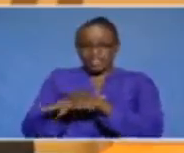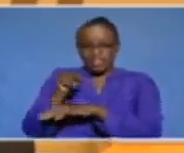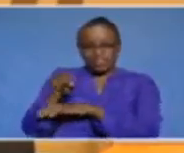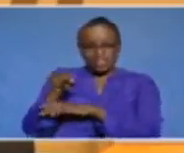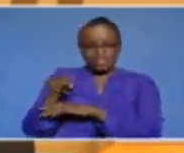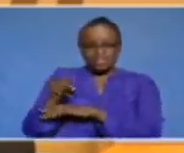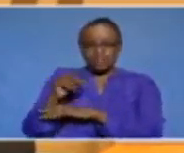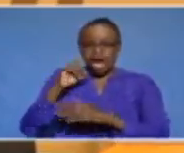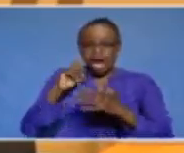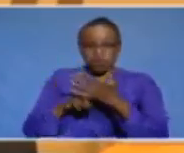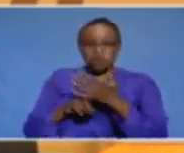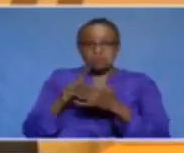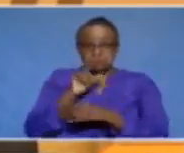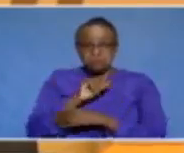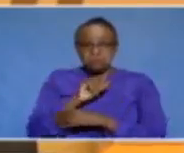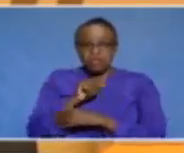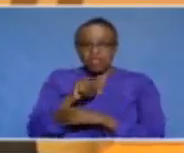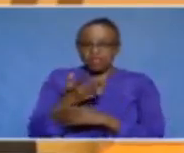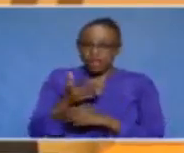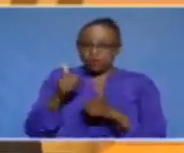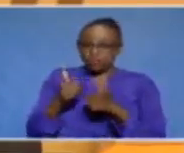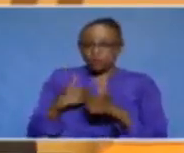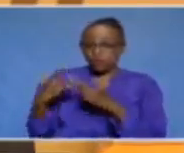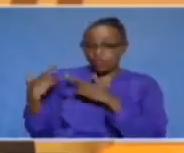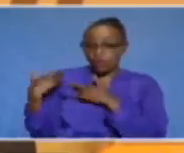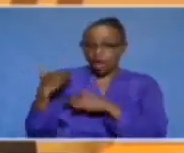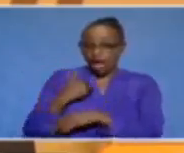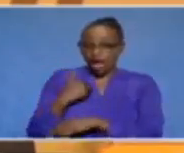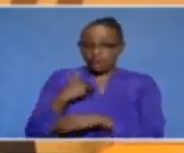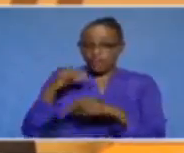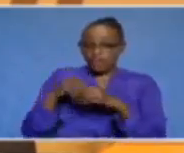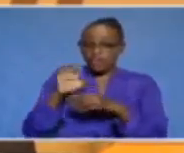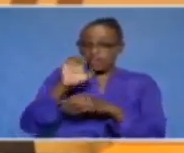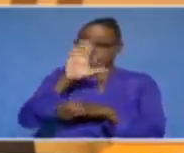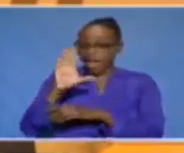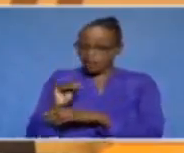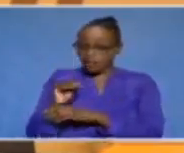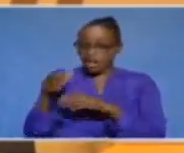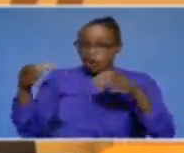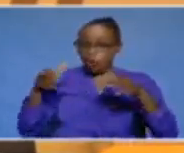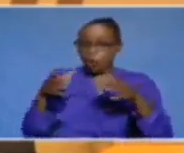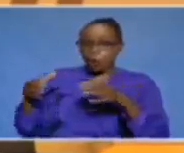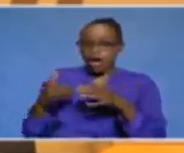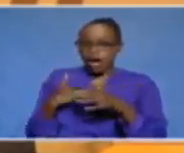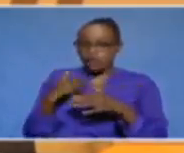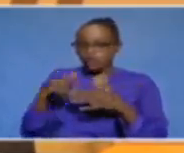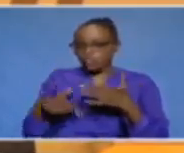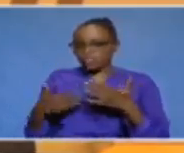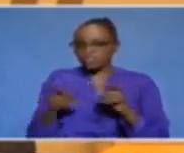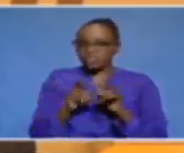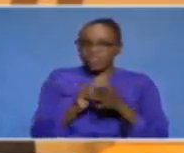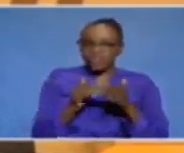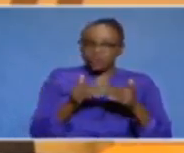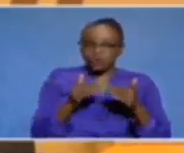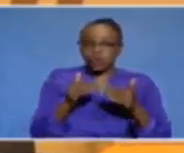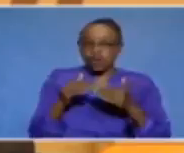an acknowledgement of the role we have to play in the East African communities. We've got, up until last